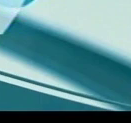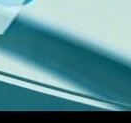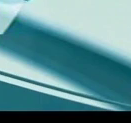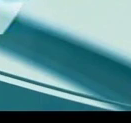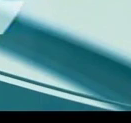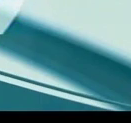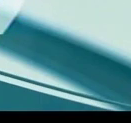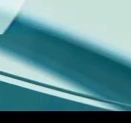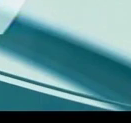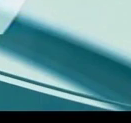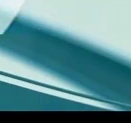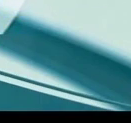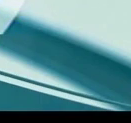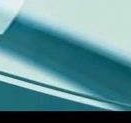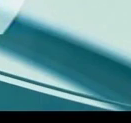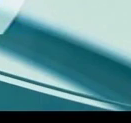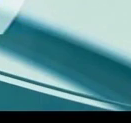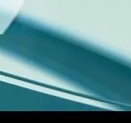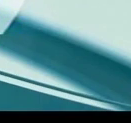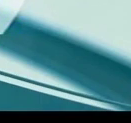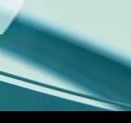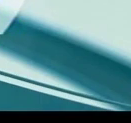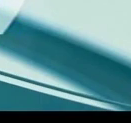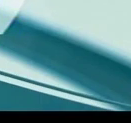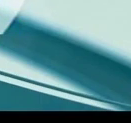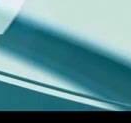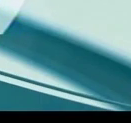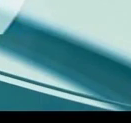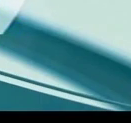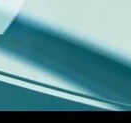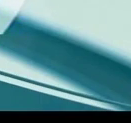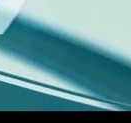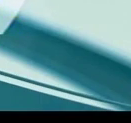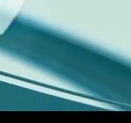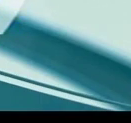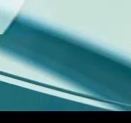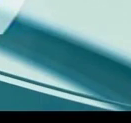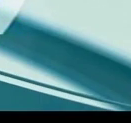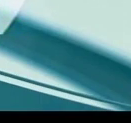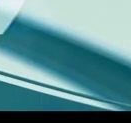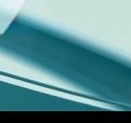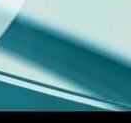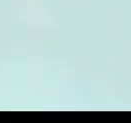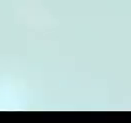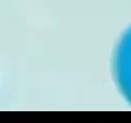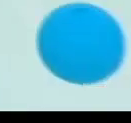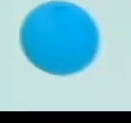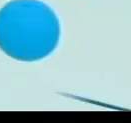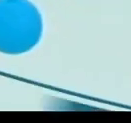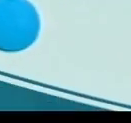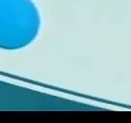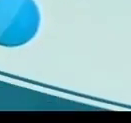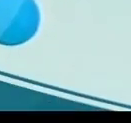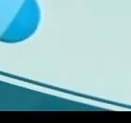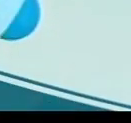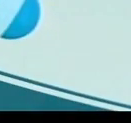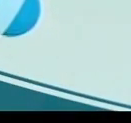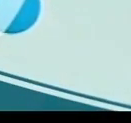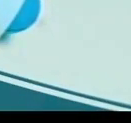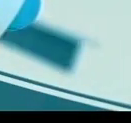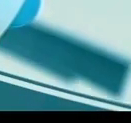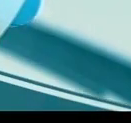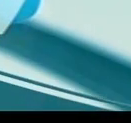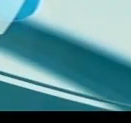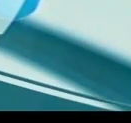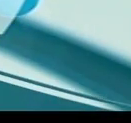today. Let the heavens open today. Are you praying? Are you concentrating? I want to tell you,